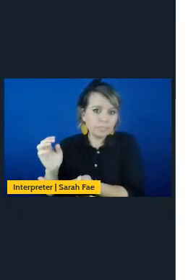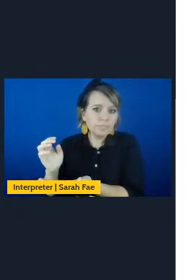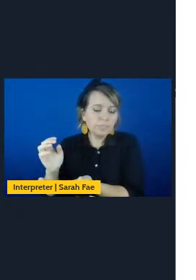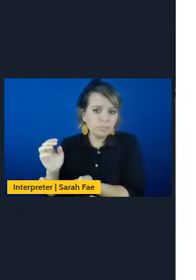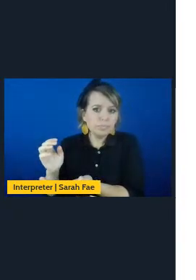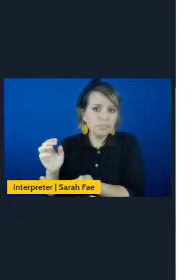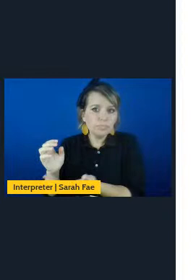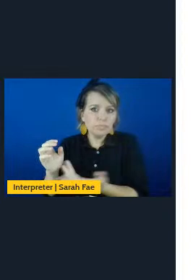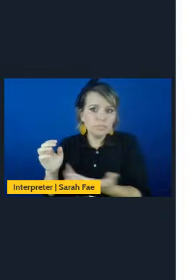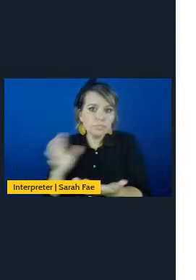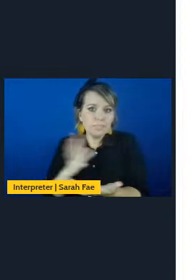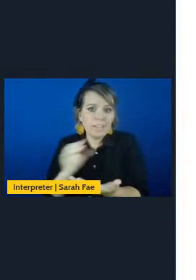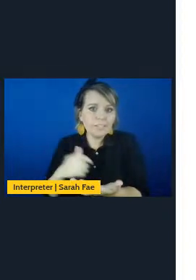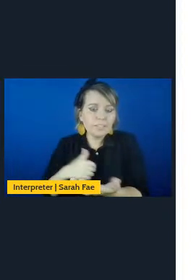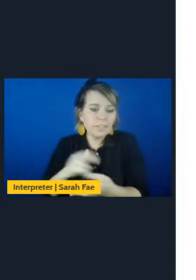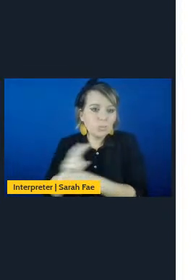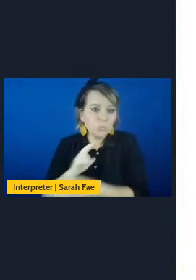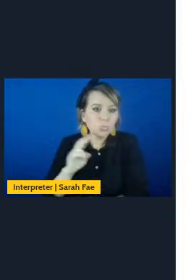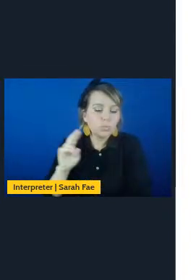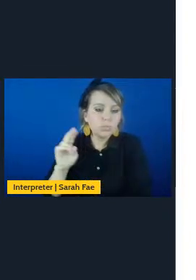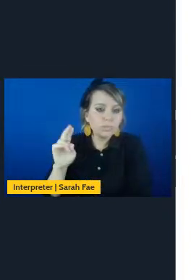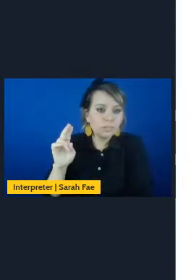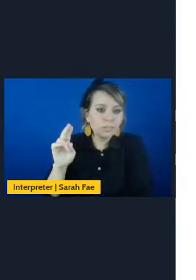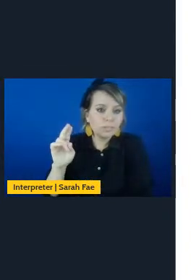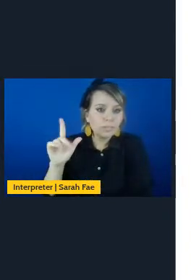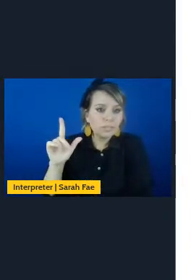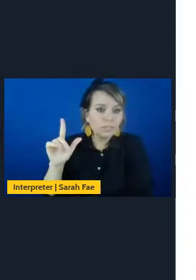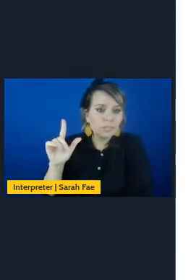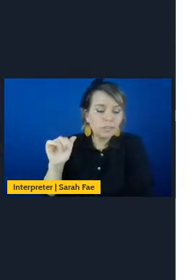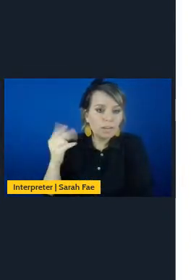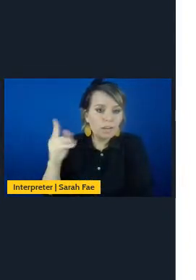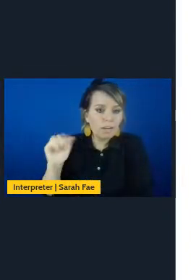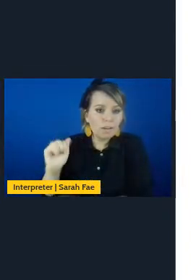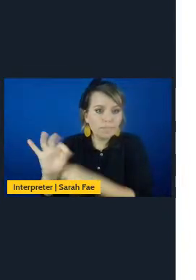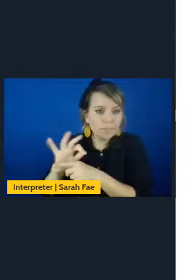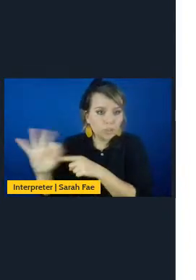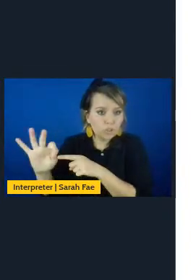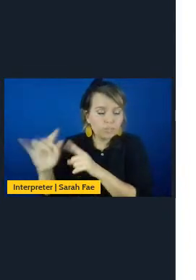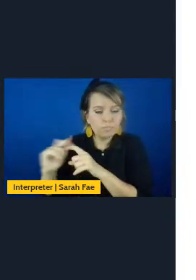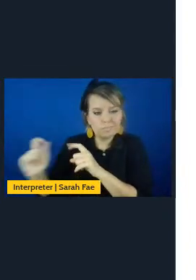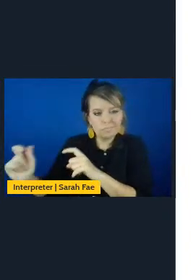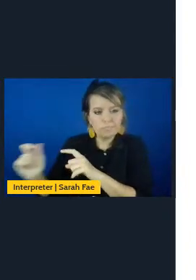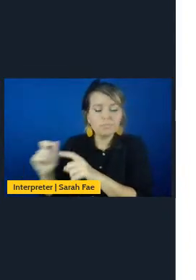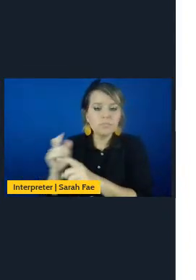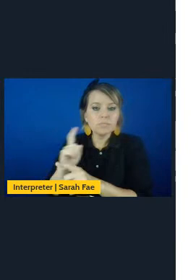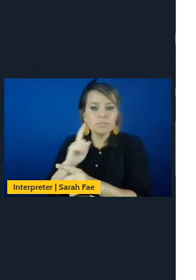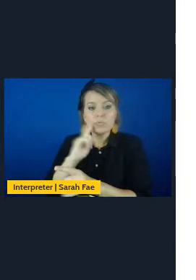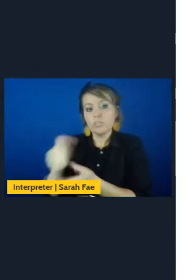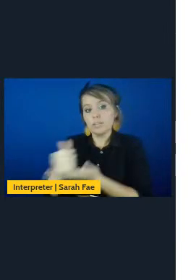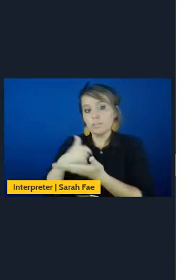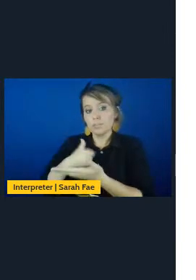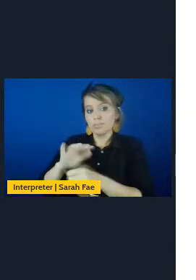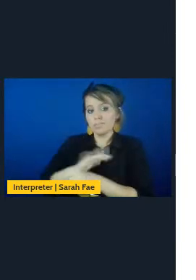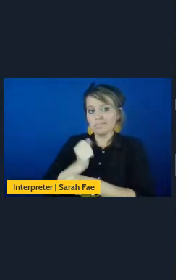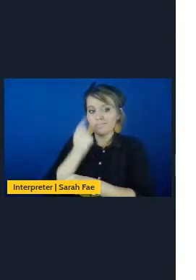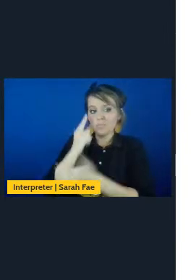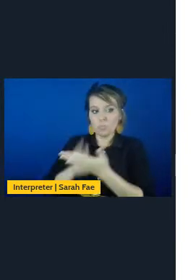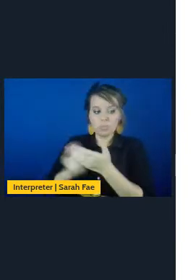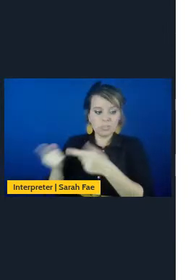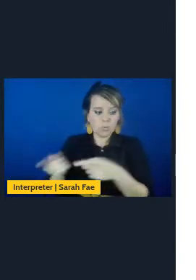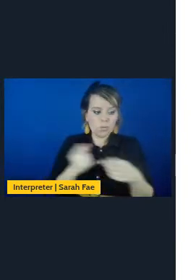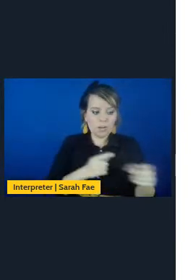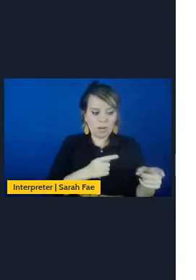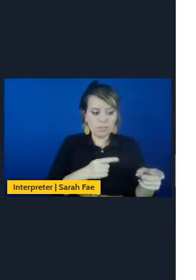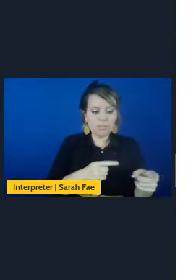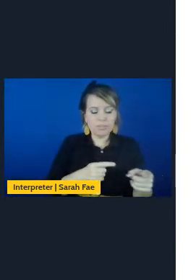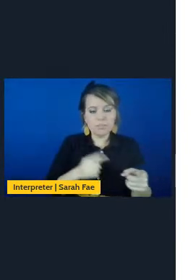using Lambda function, ingress using API Gateway HTTPI, and so on and so forth. So that really helps me understand what's going on here in